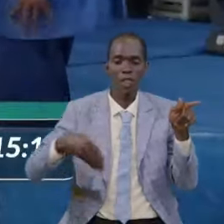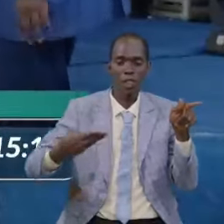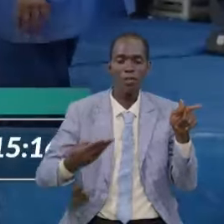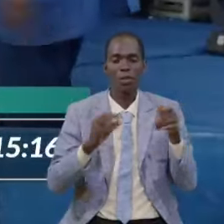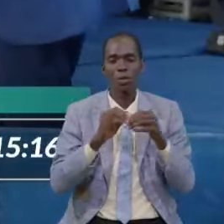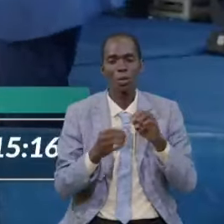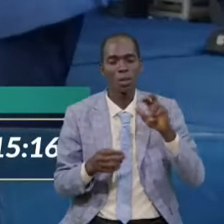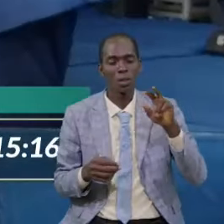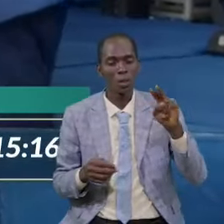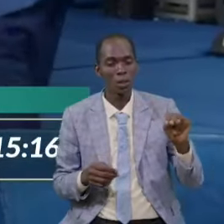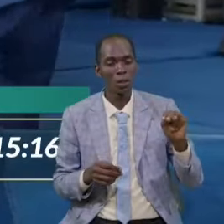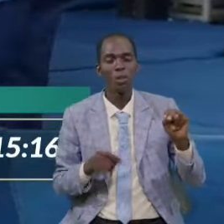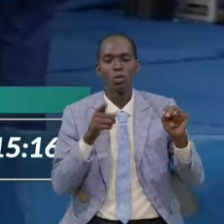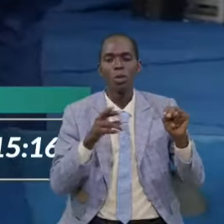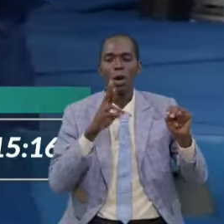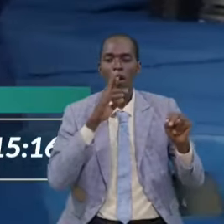by God.